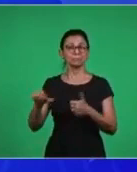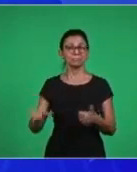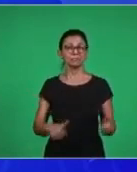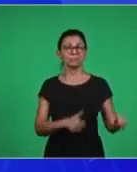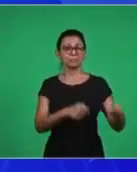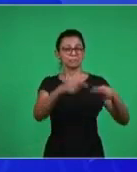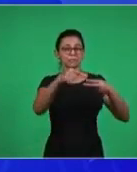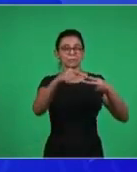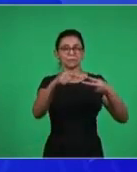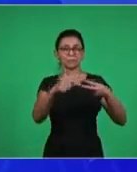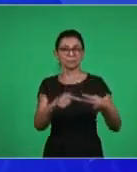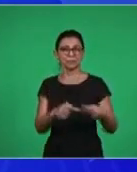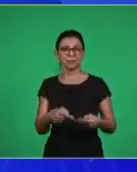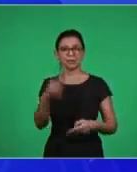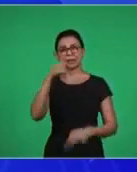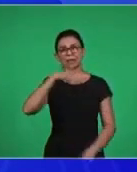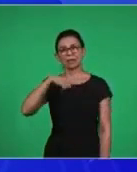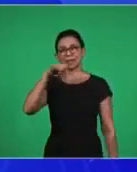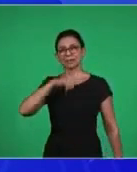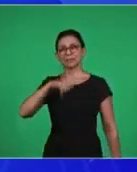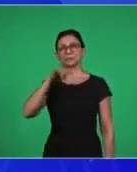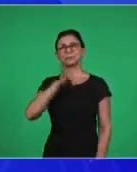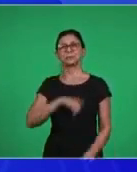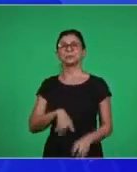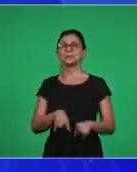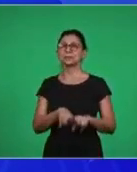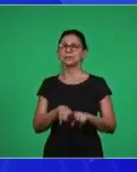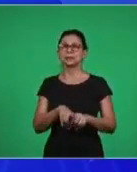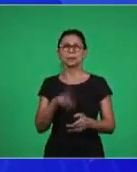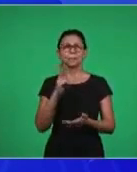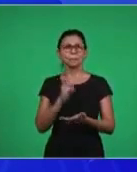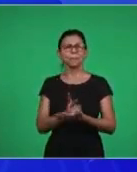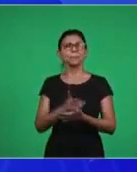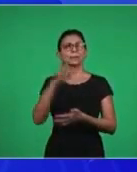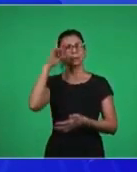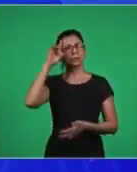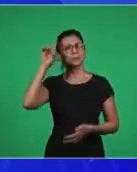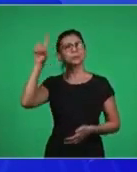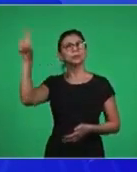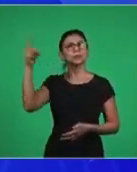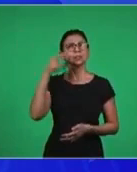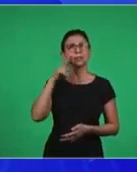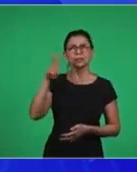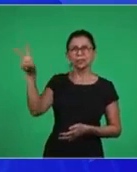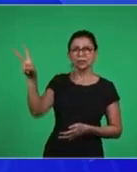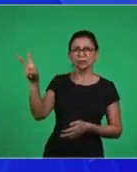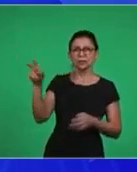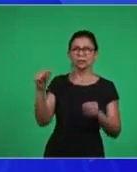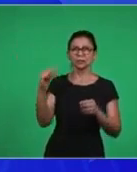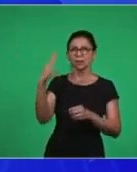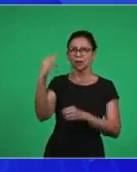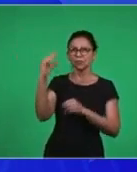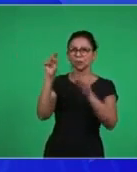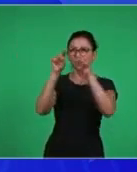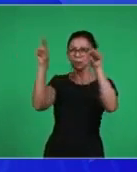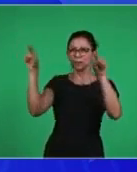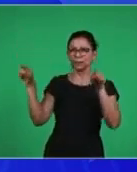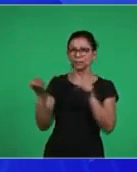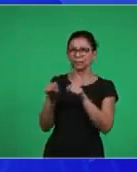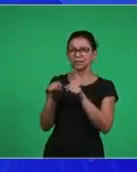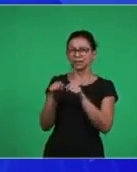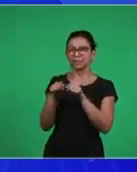and baptism happened in Mantovani, Italy. And the same day that was it took place, there's a small photo